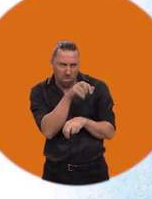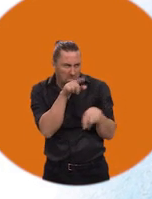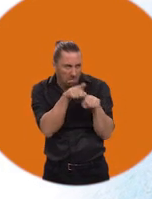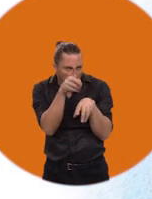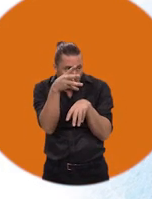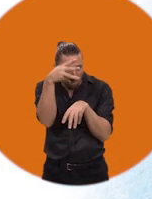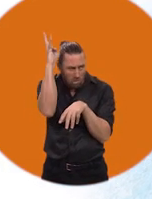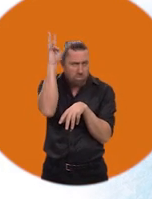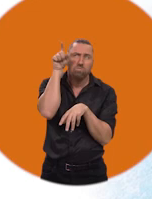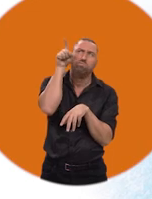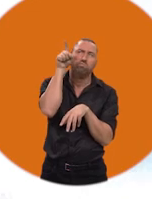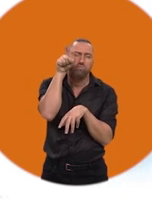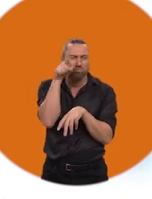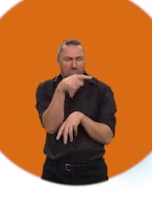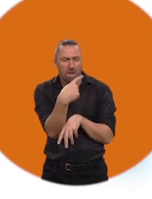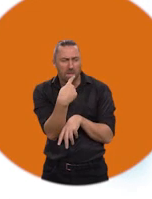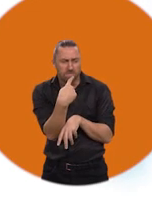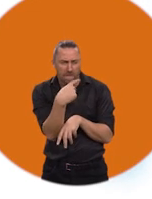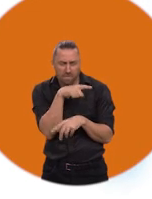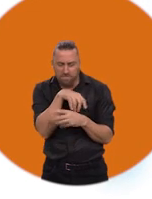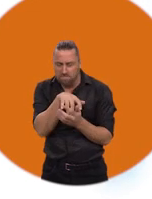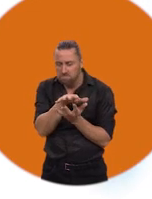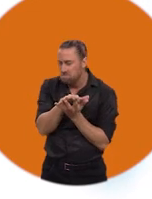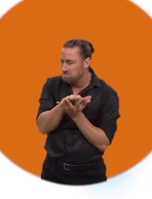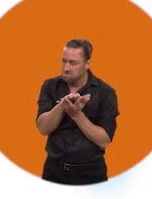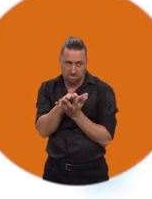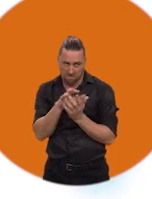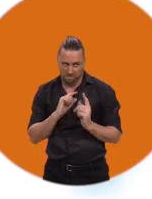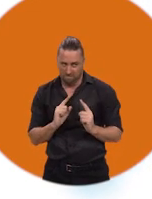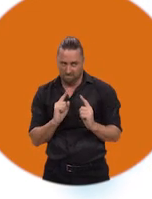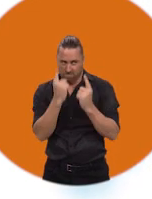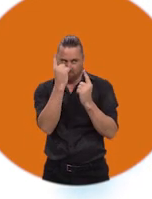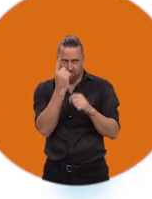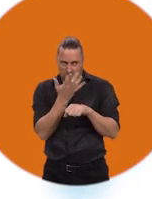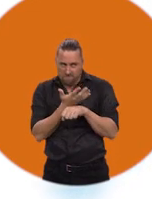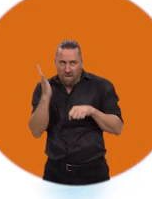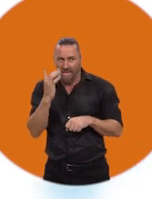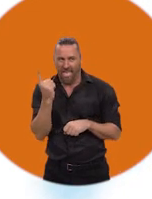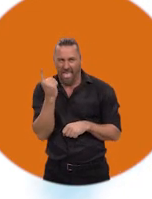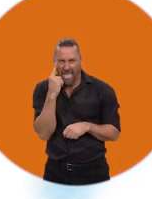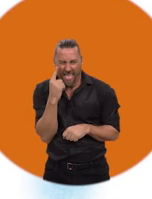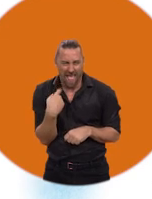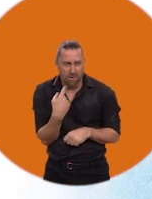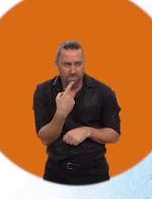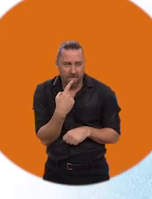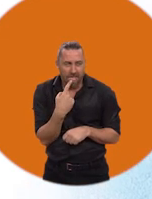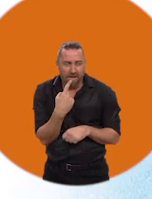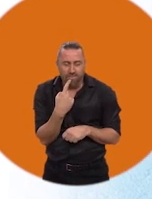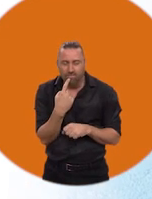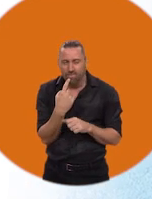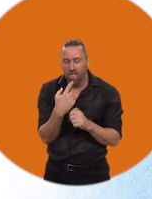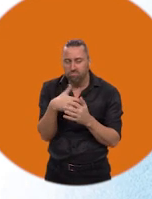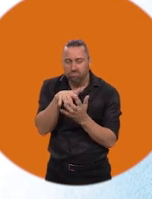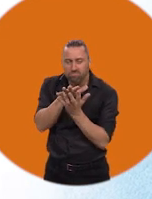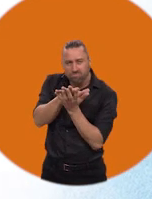black cockatoo? One thing was for sure though, the taste would be new. He had one last